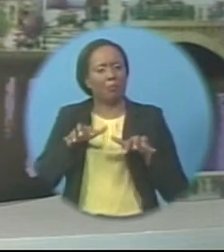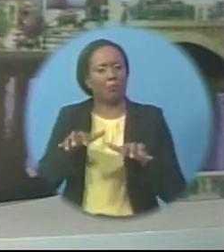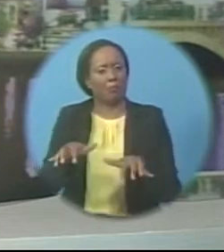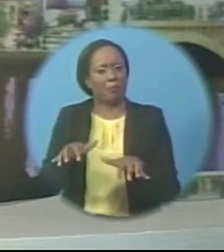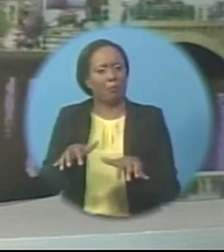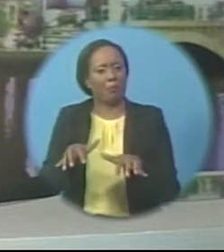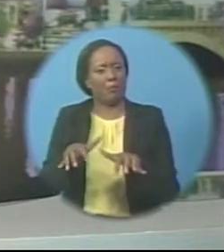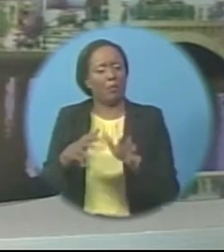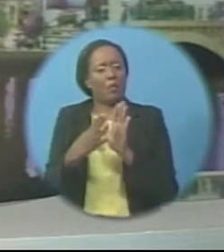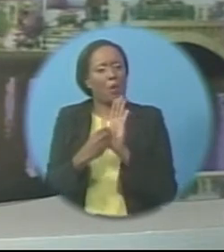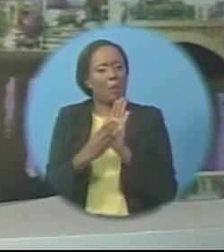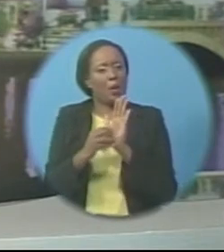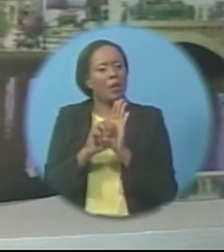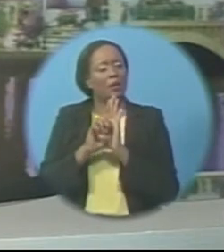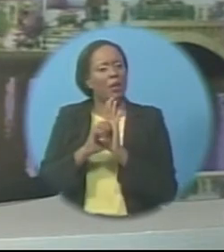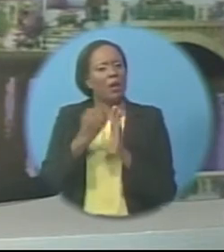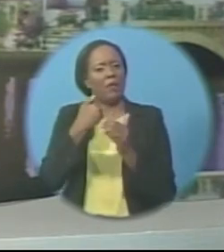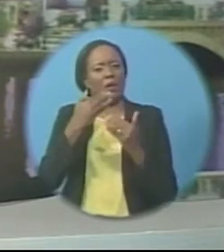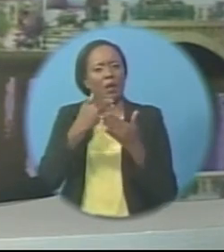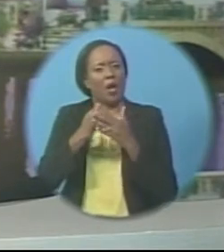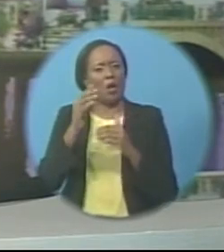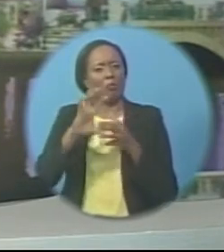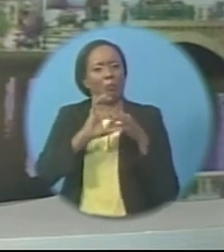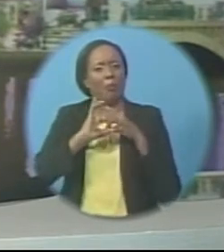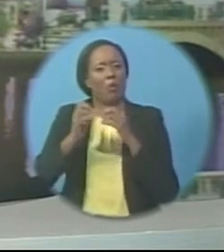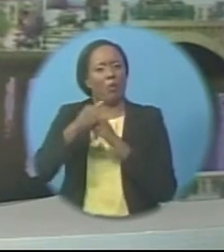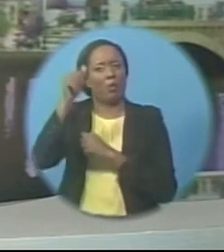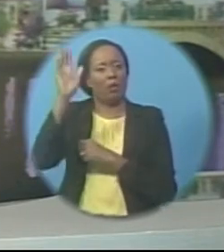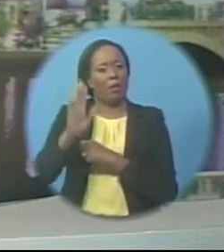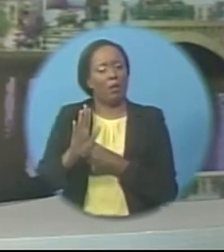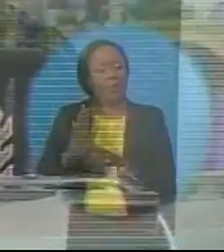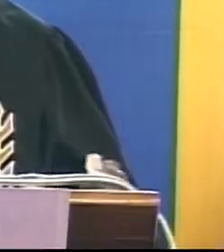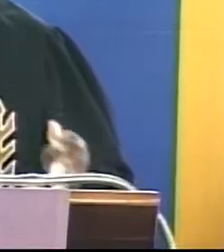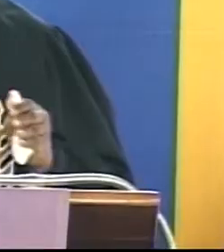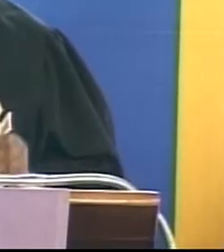Mr. Lovell's example and build a relationship with God.